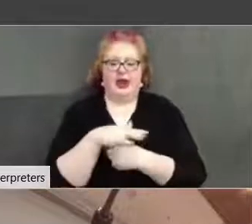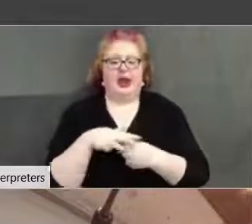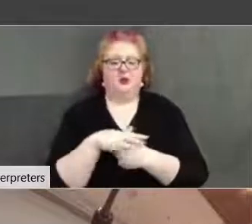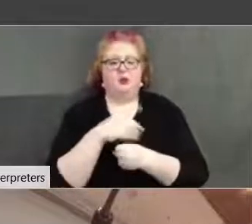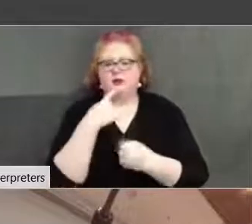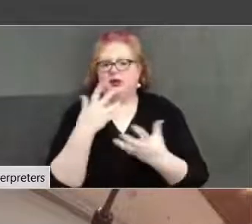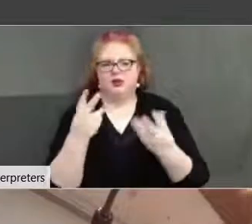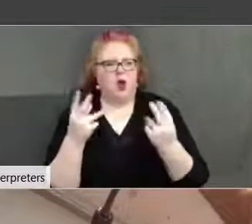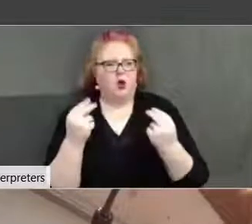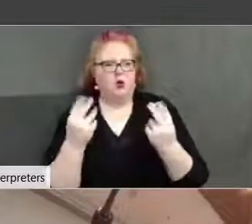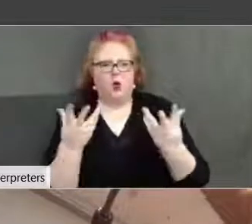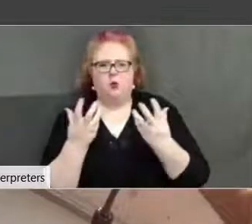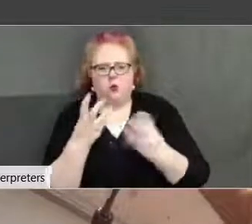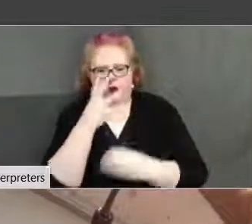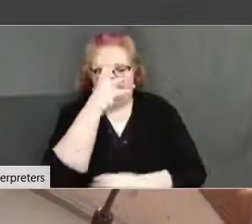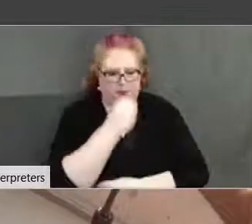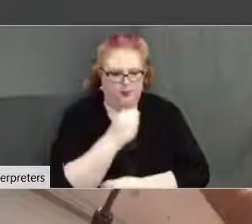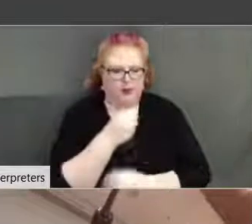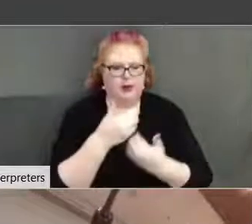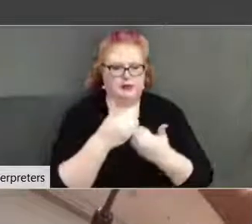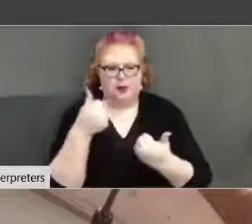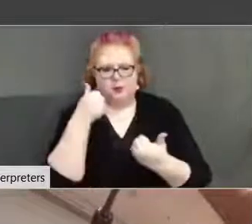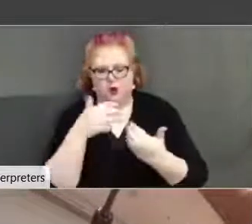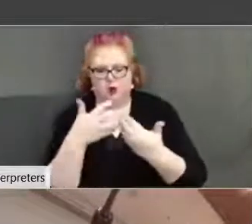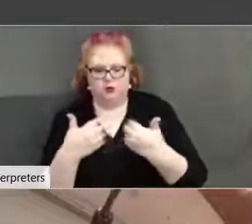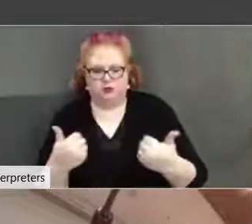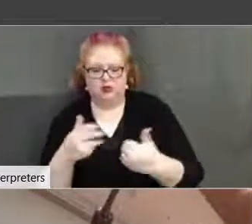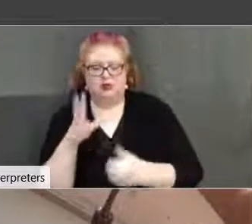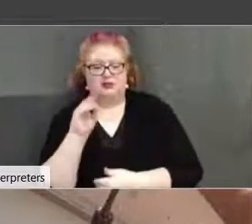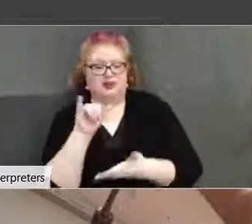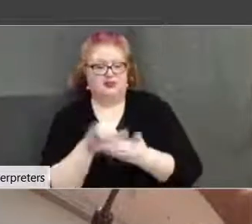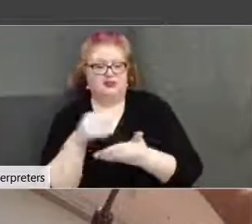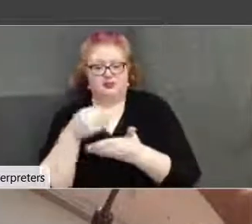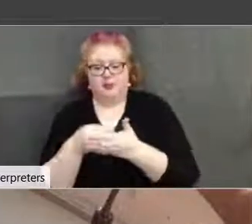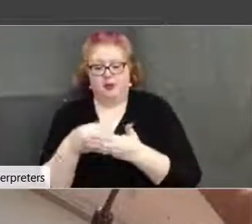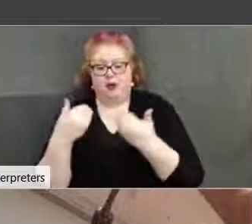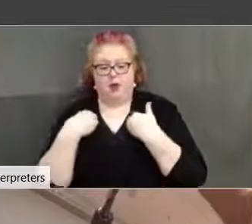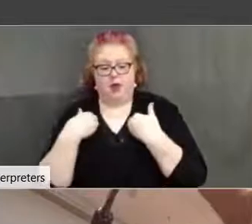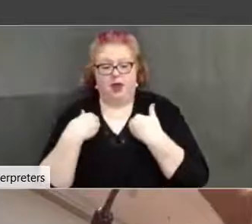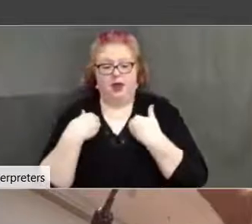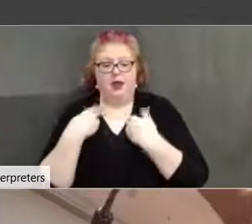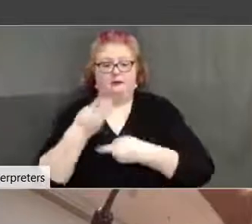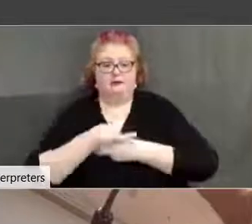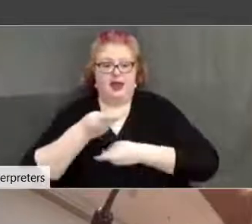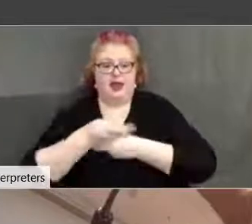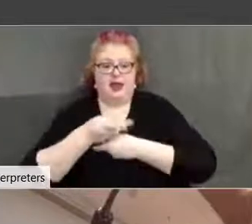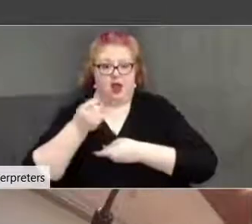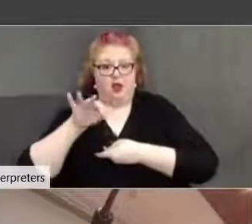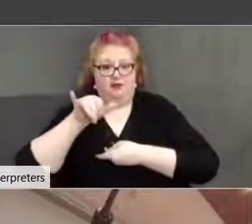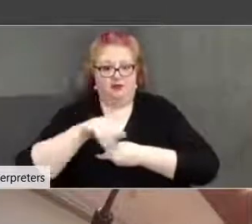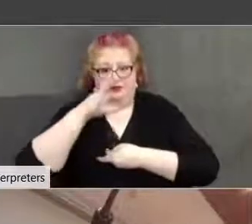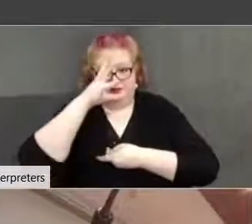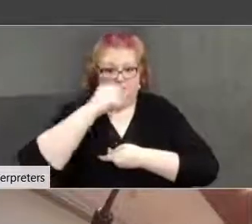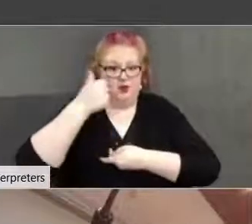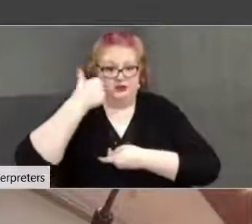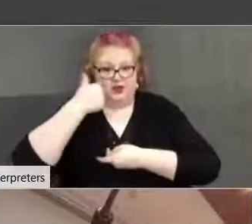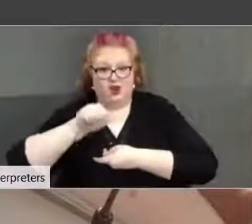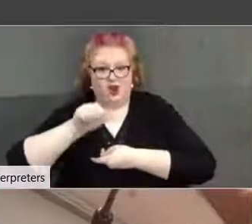this $125,000 take care of the boys and girls? Yes.